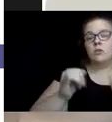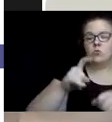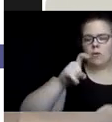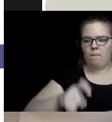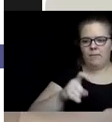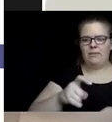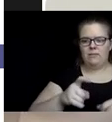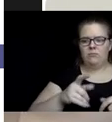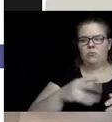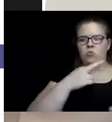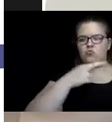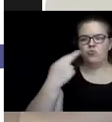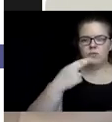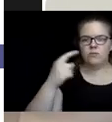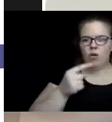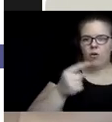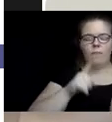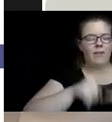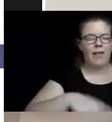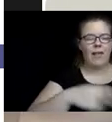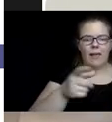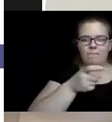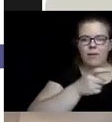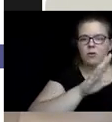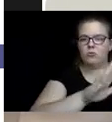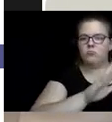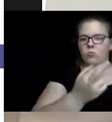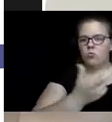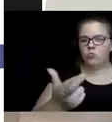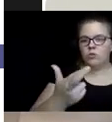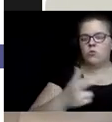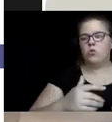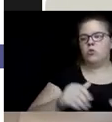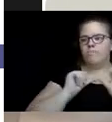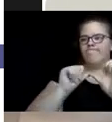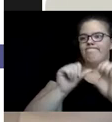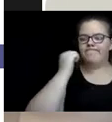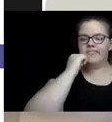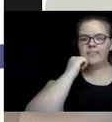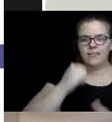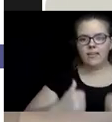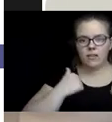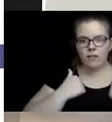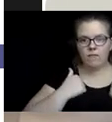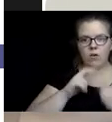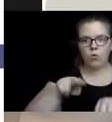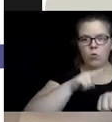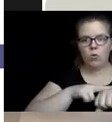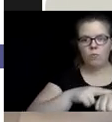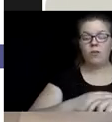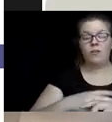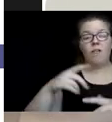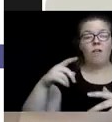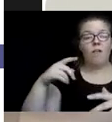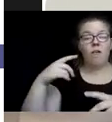so they are unable to manage their own resources or carry out their activities of daily living, and they're unable to protect